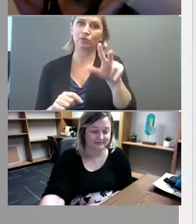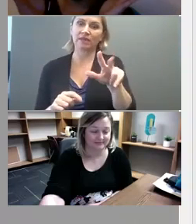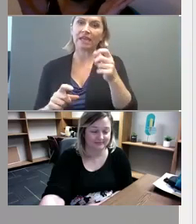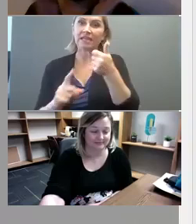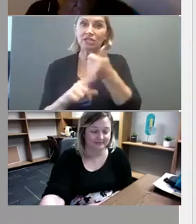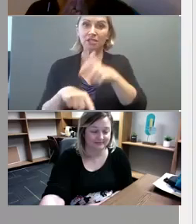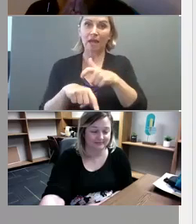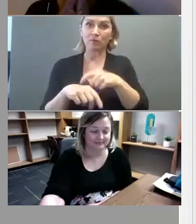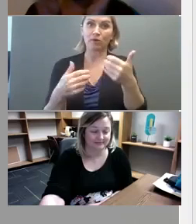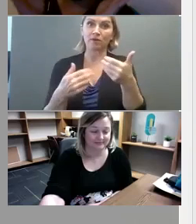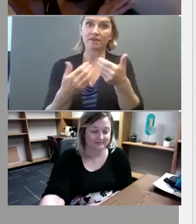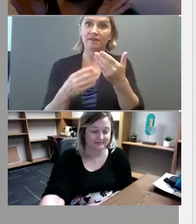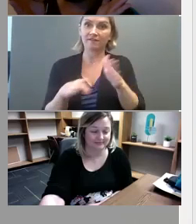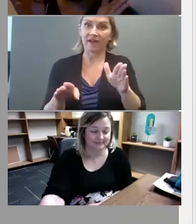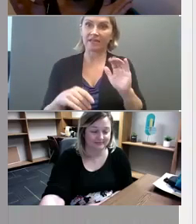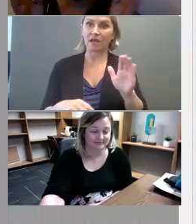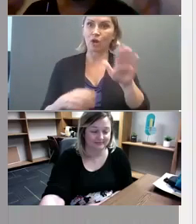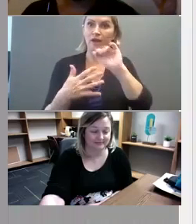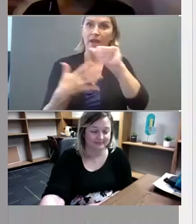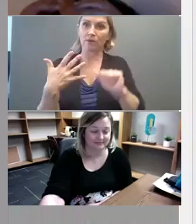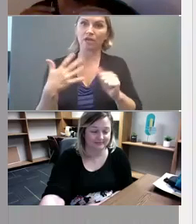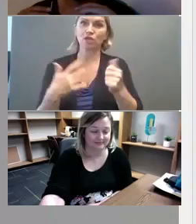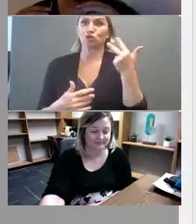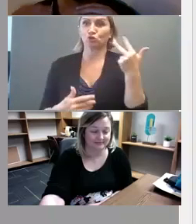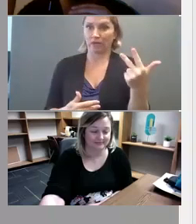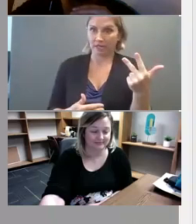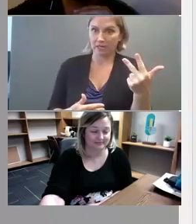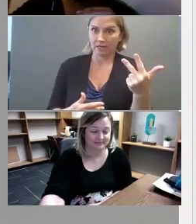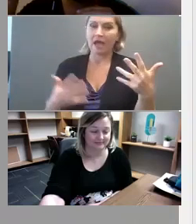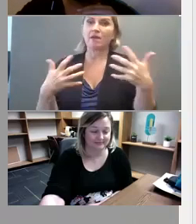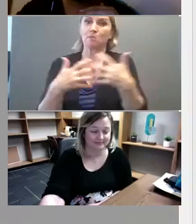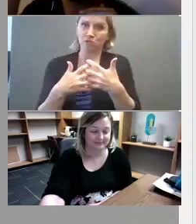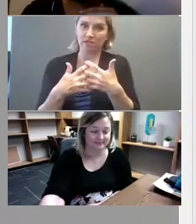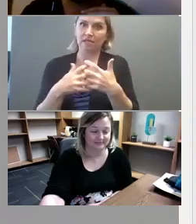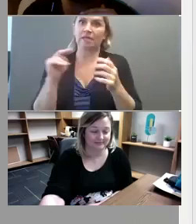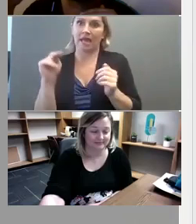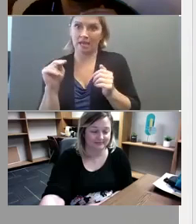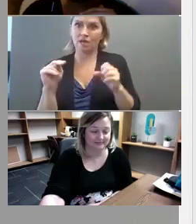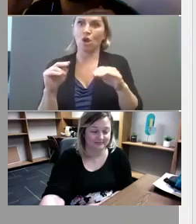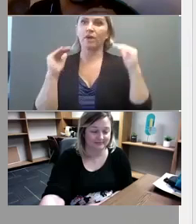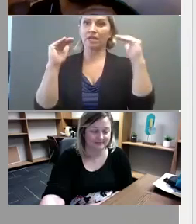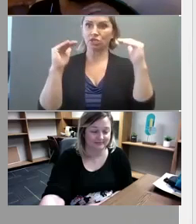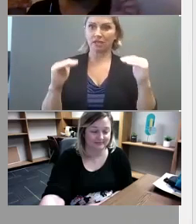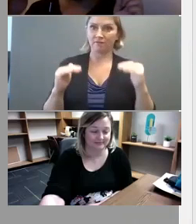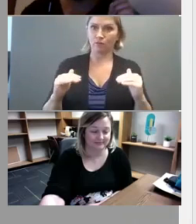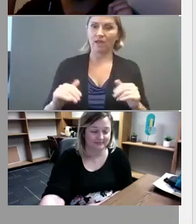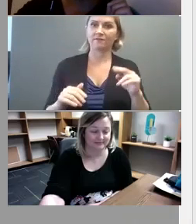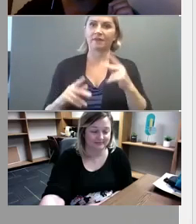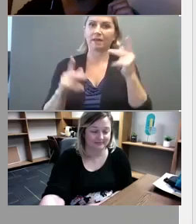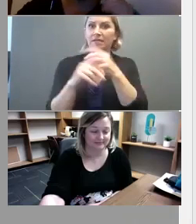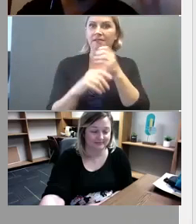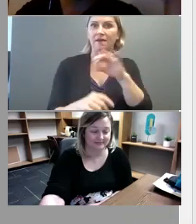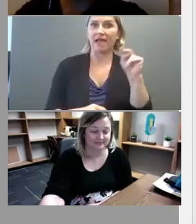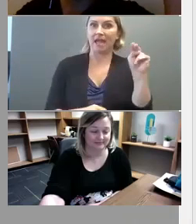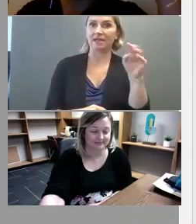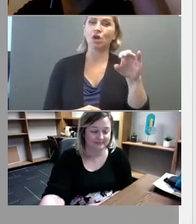dividing our array into 3 parts and then merging it into n. So every level we have a time complexity of n. So first